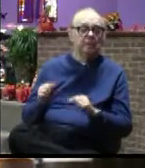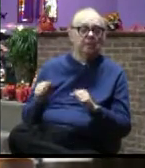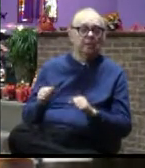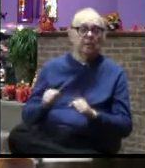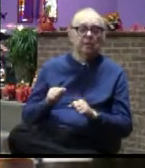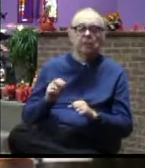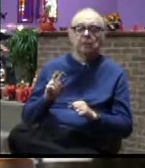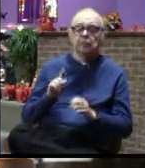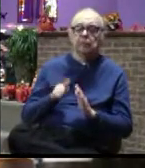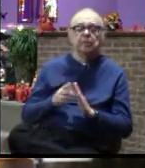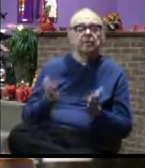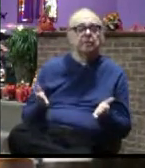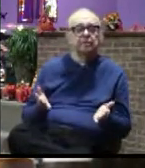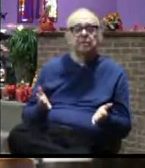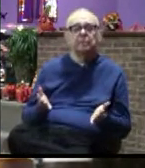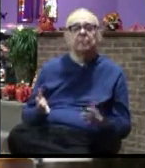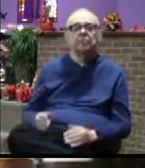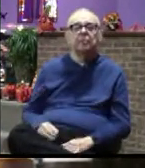two minutes